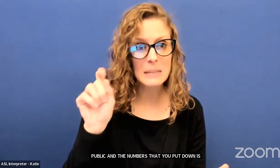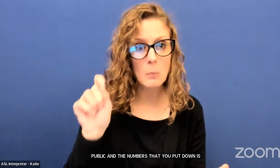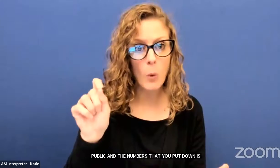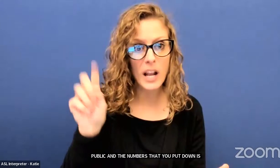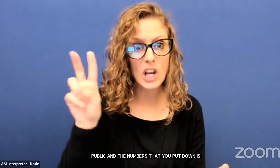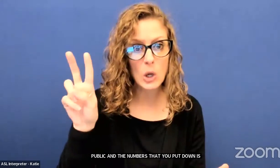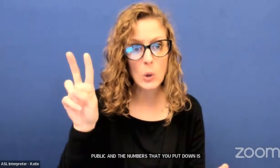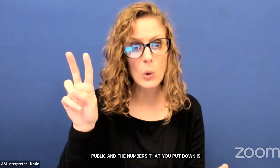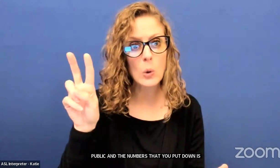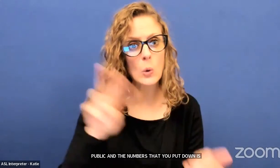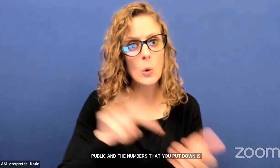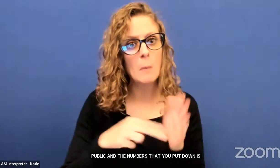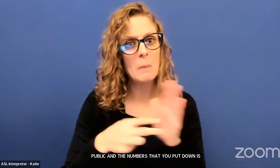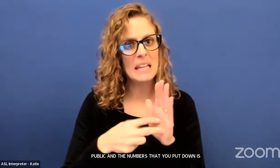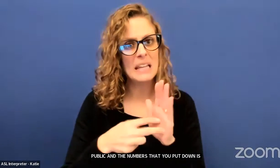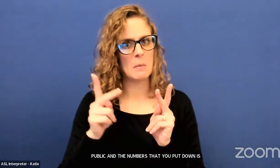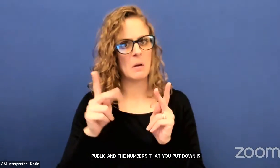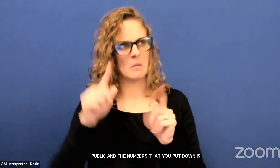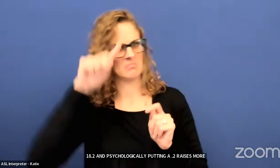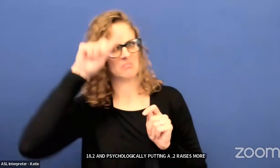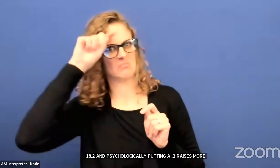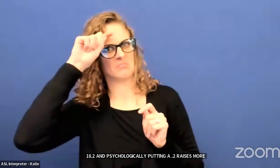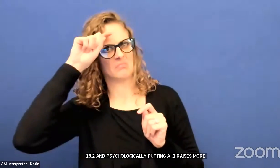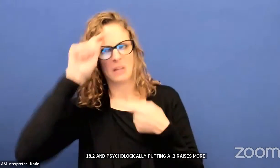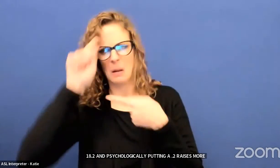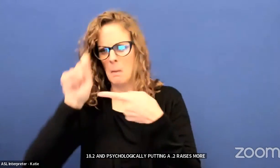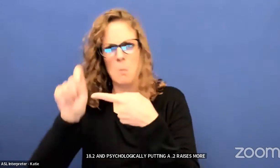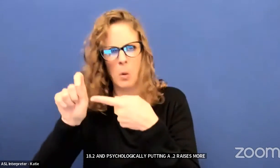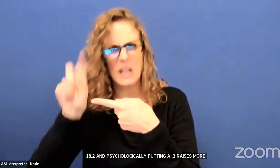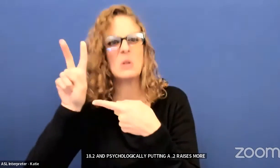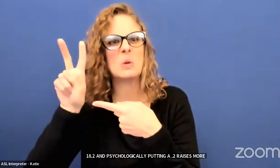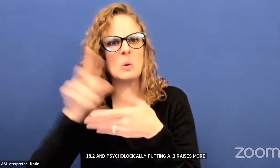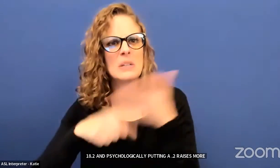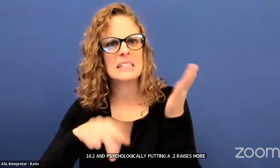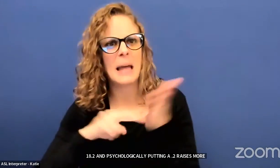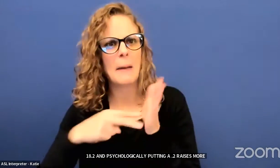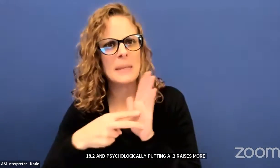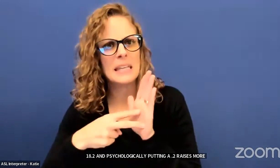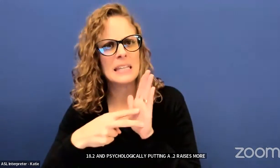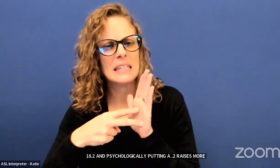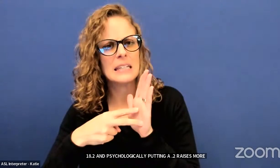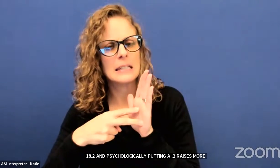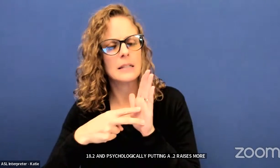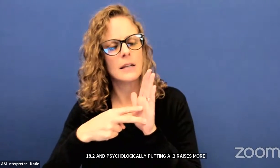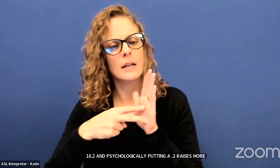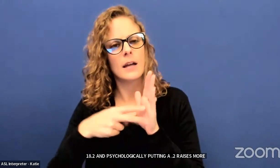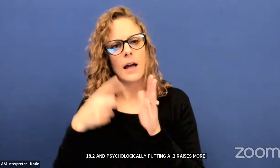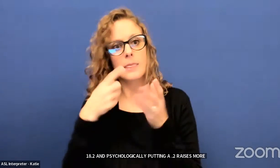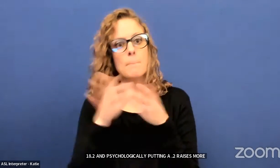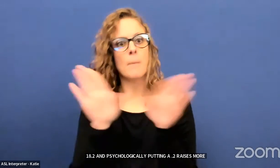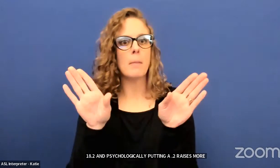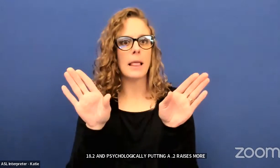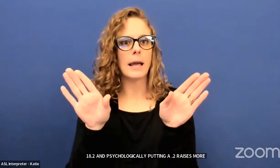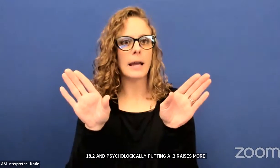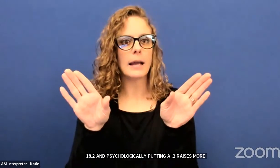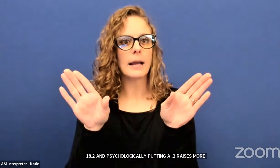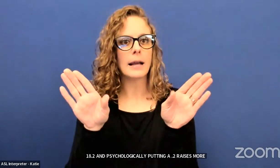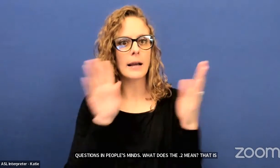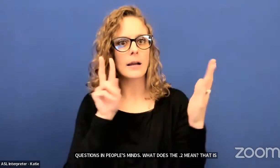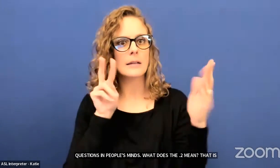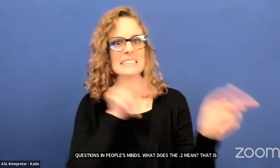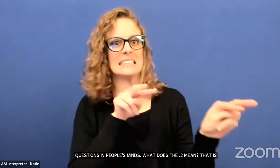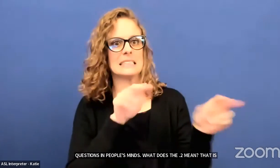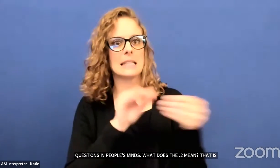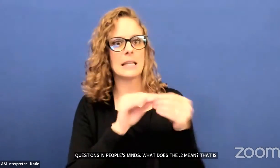questions in people's minds. What does the 0.2 mean? And I know that's what the public has as far as the county